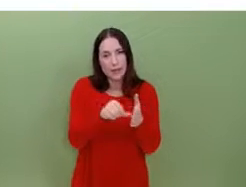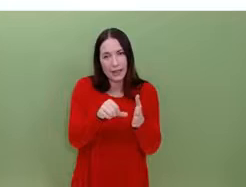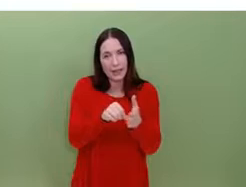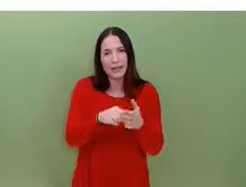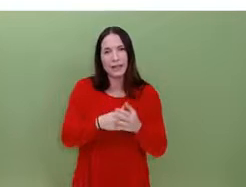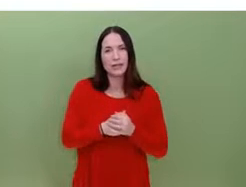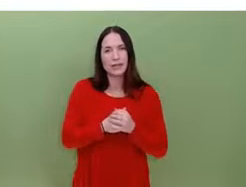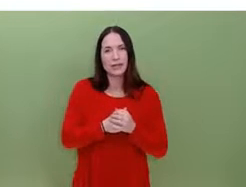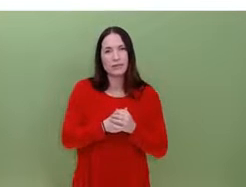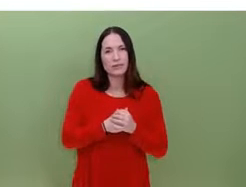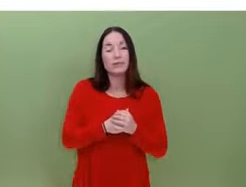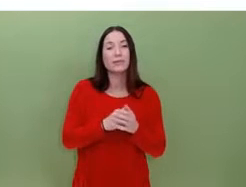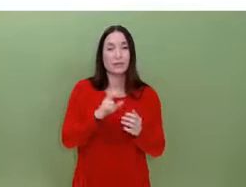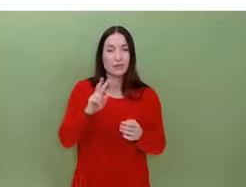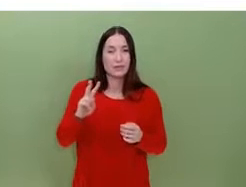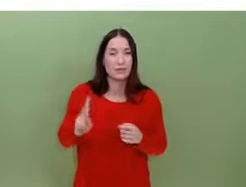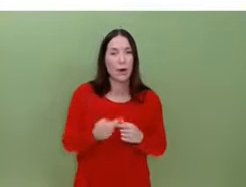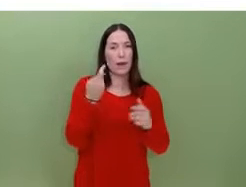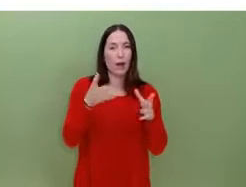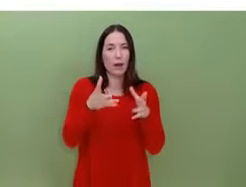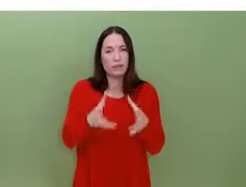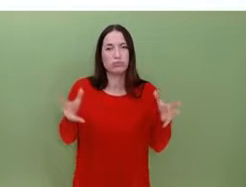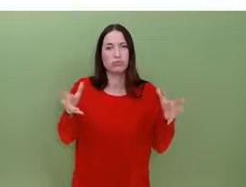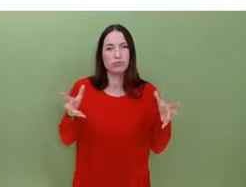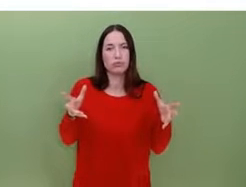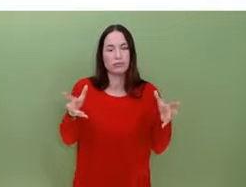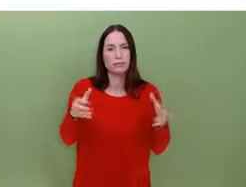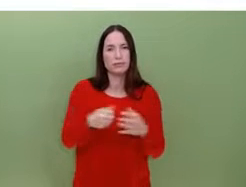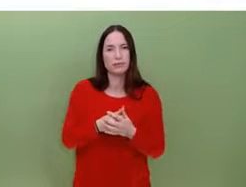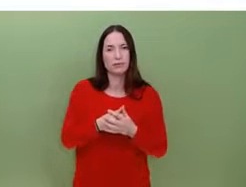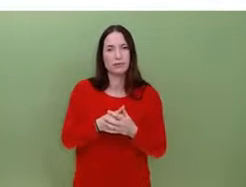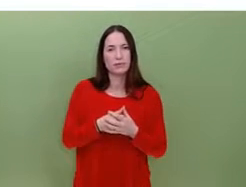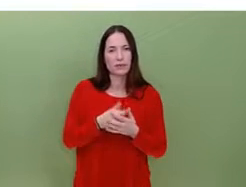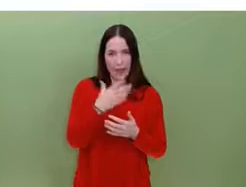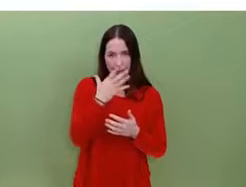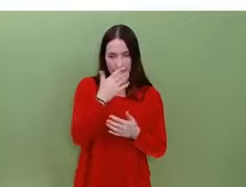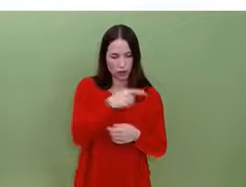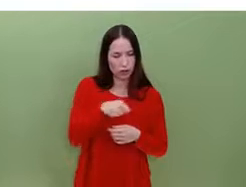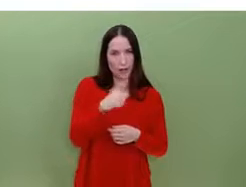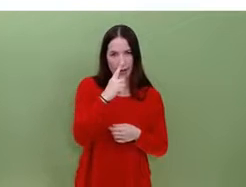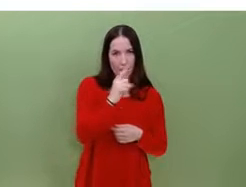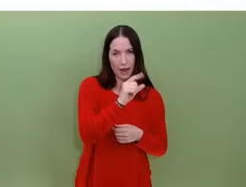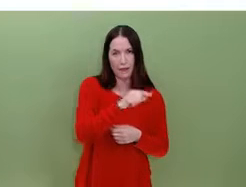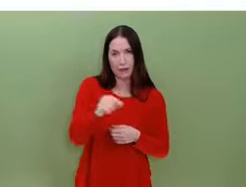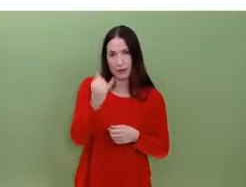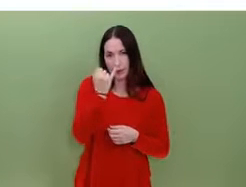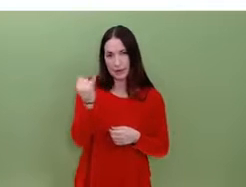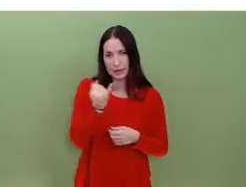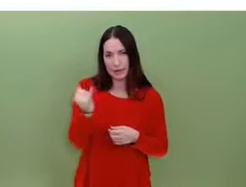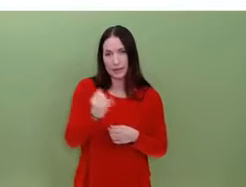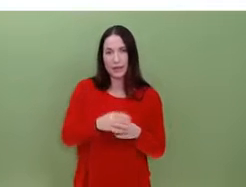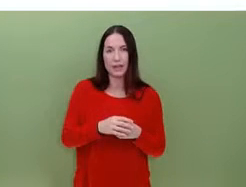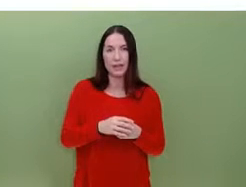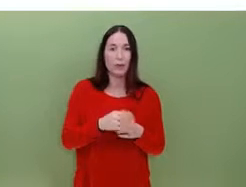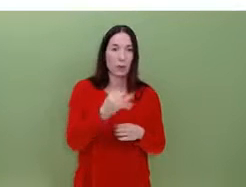up, doubled in the 11 to 16-year-olds from 7 to 14%